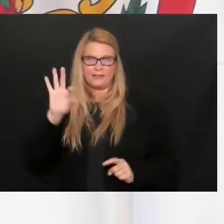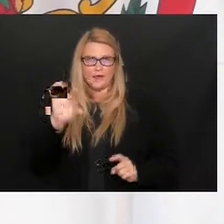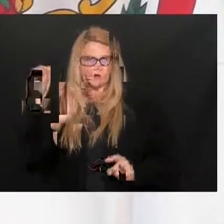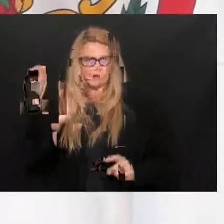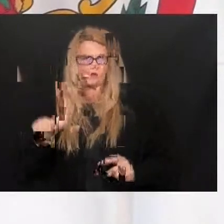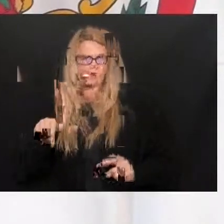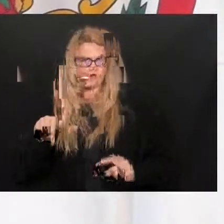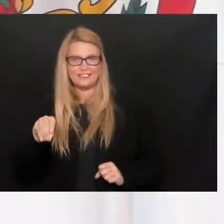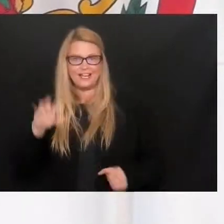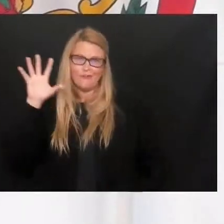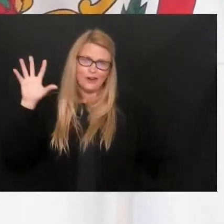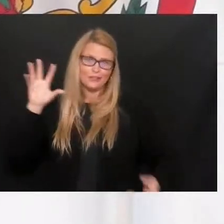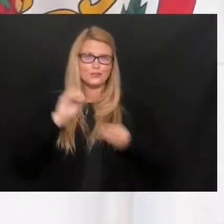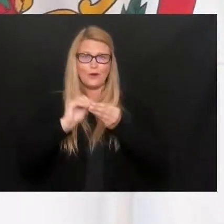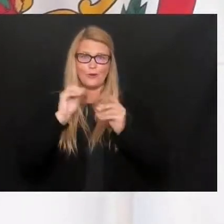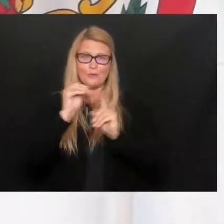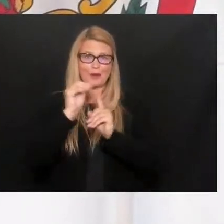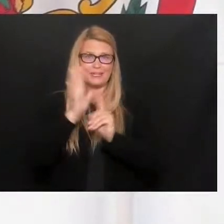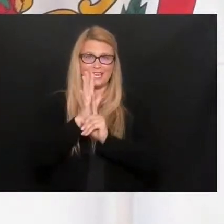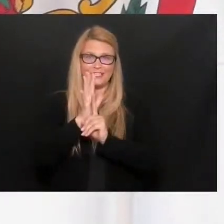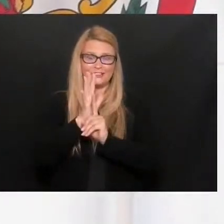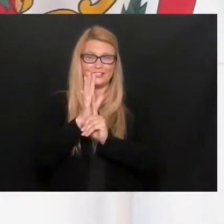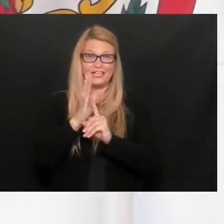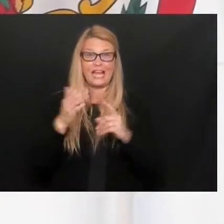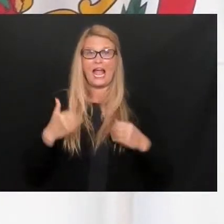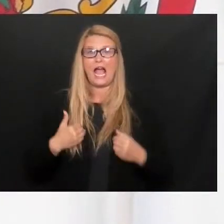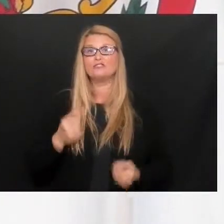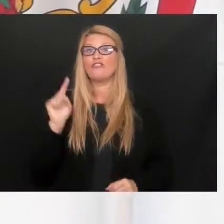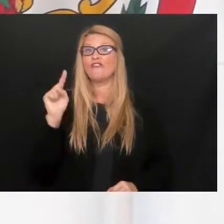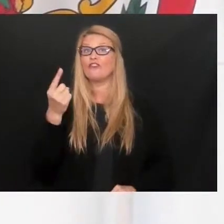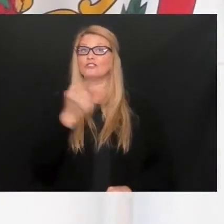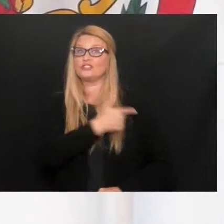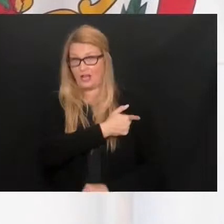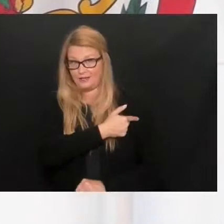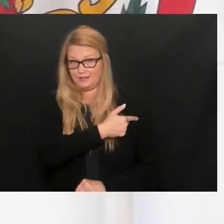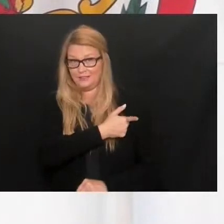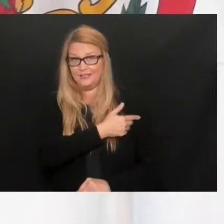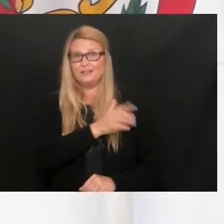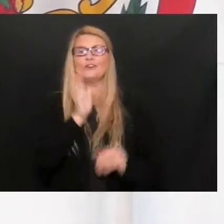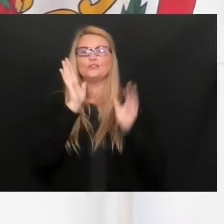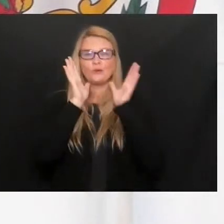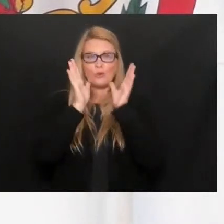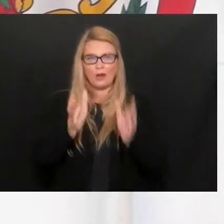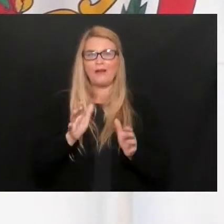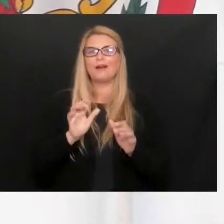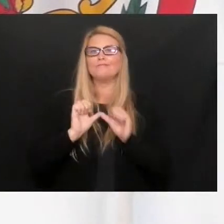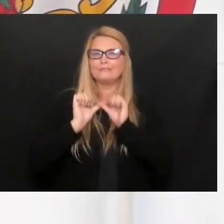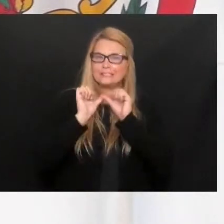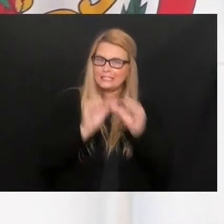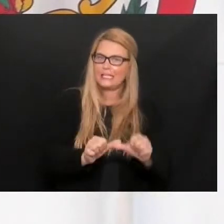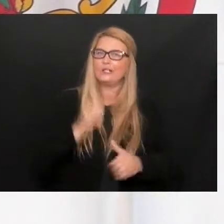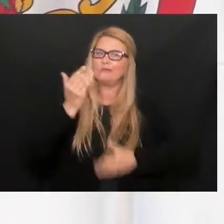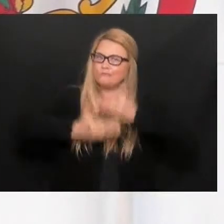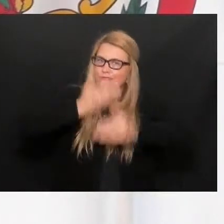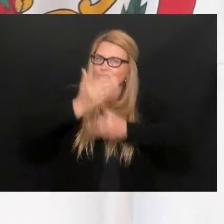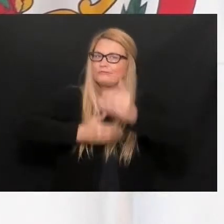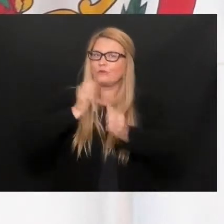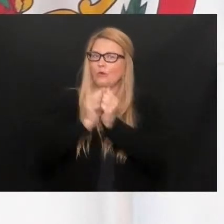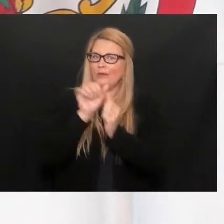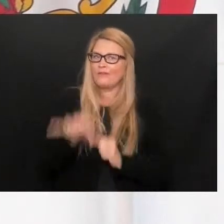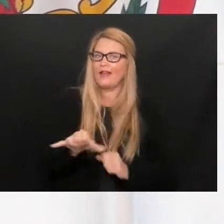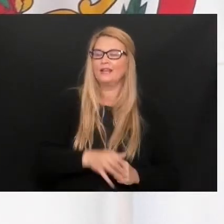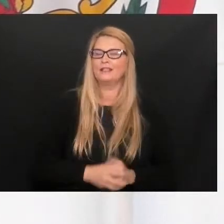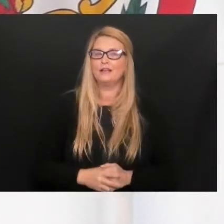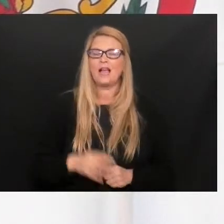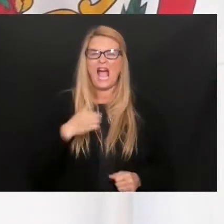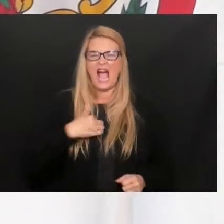54.9% of our total population has one dose. And we want to continue to just ramp that up and everything. I think